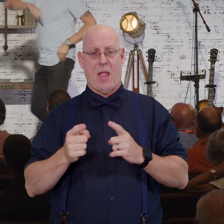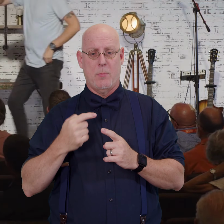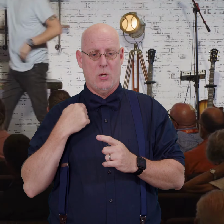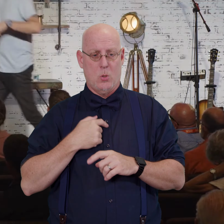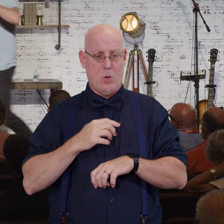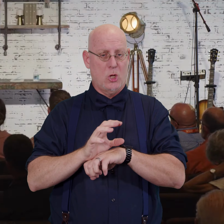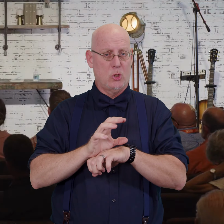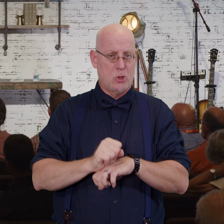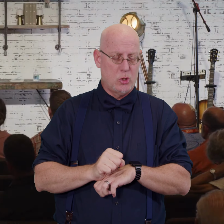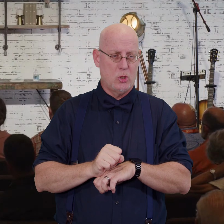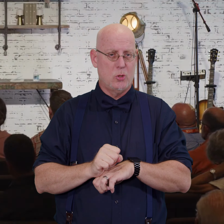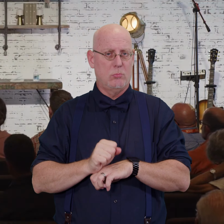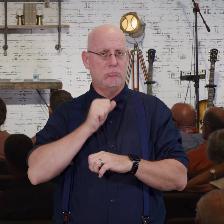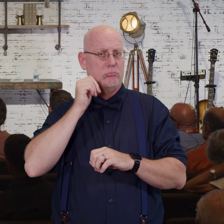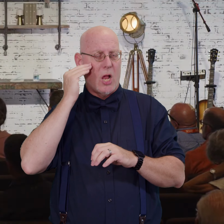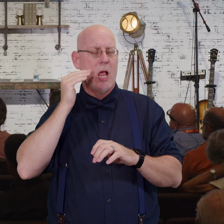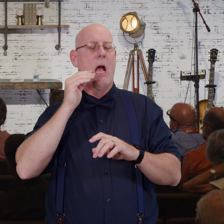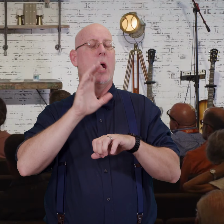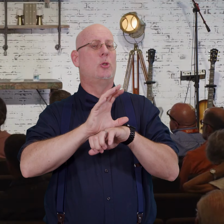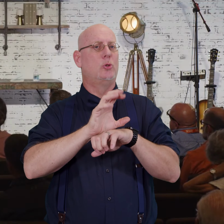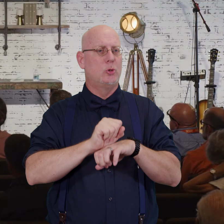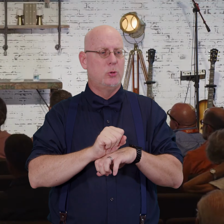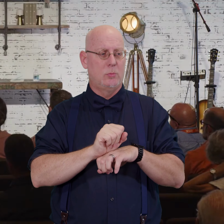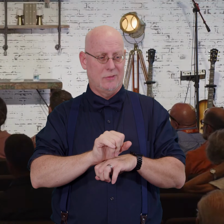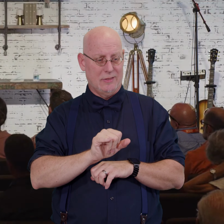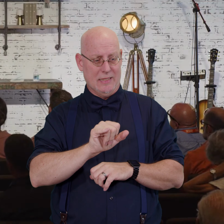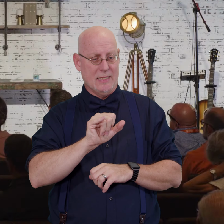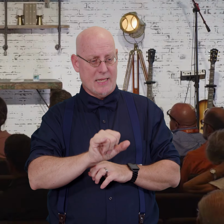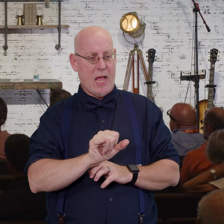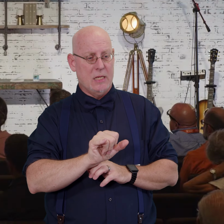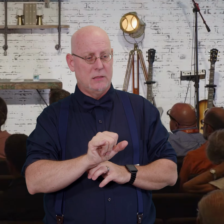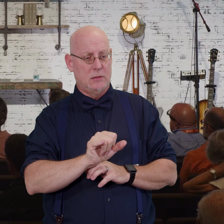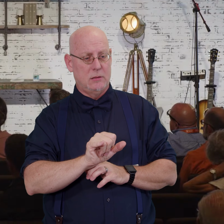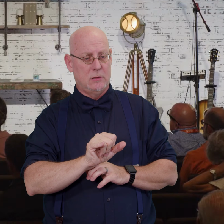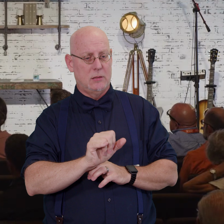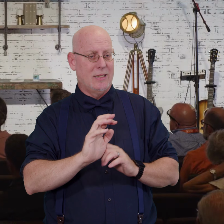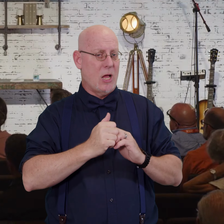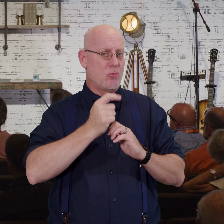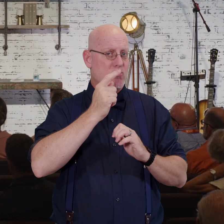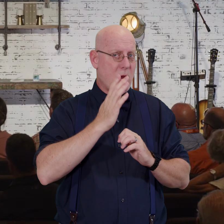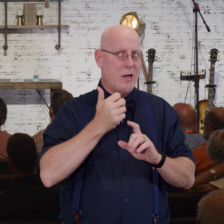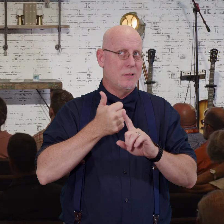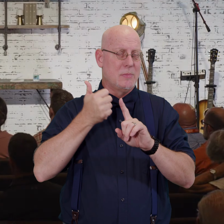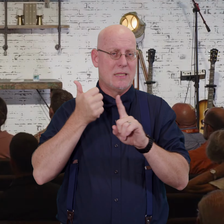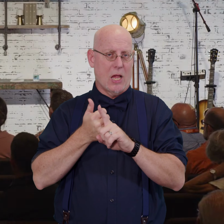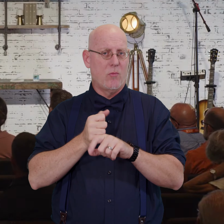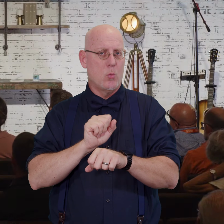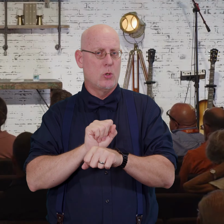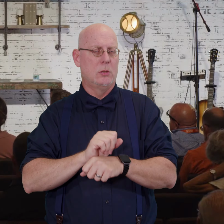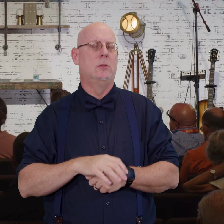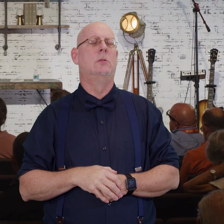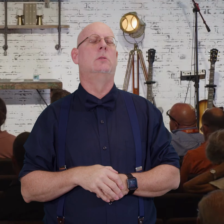we assume unconsciously that that is how God himself